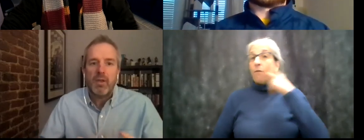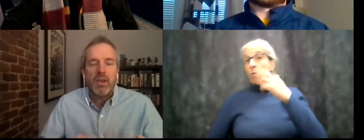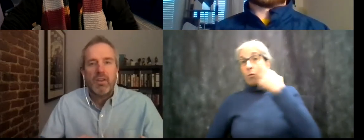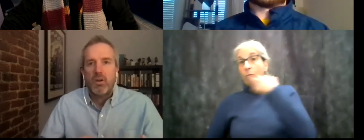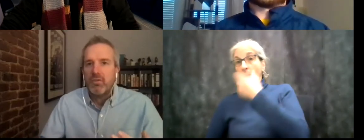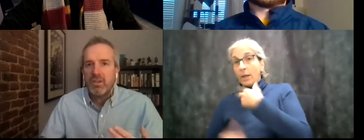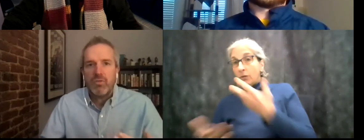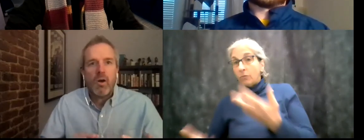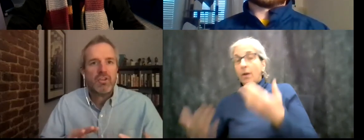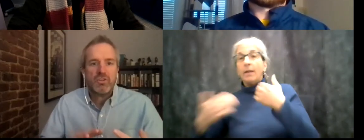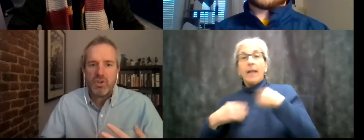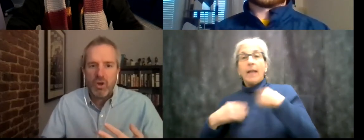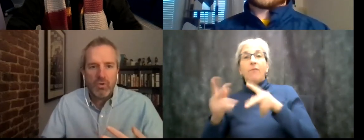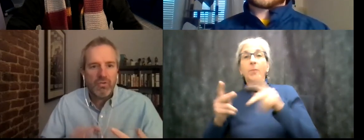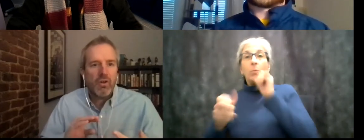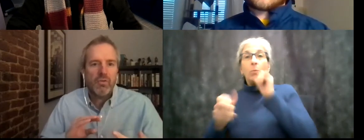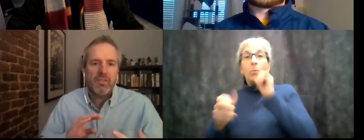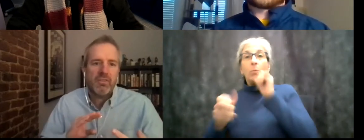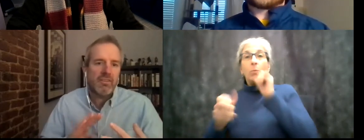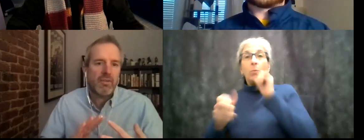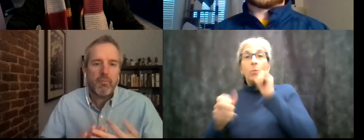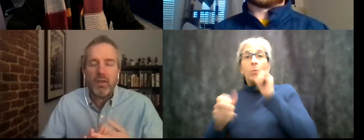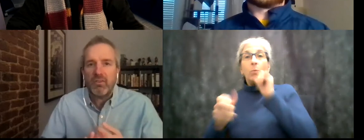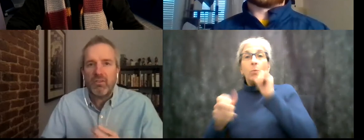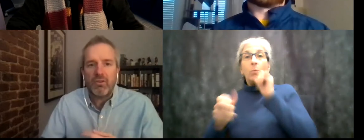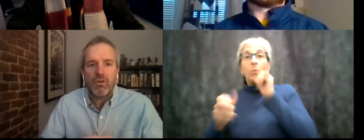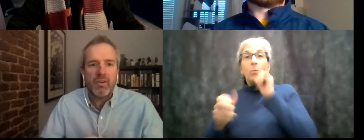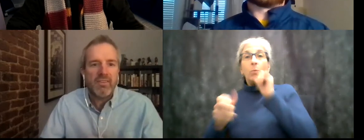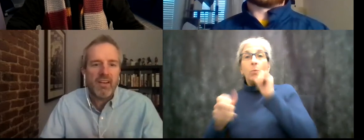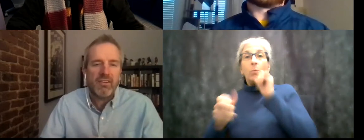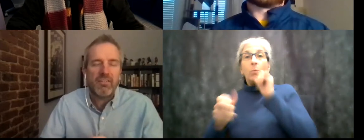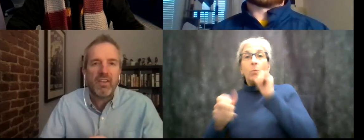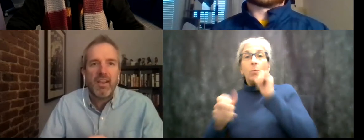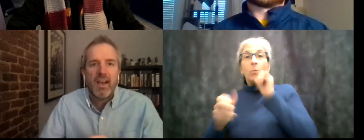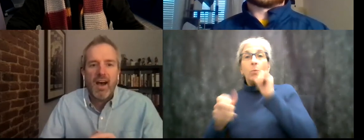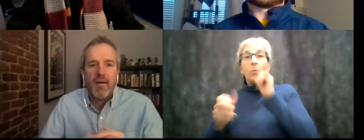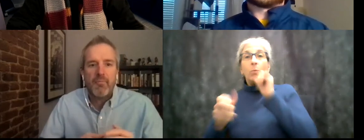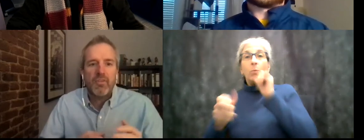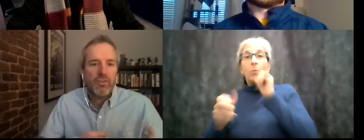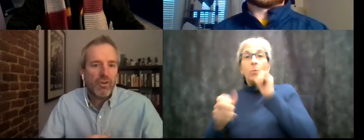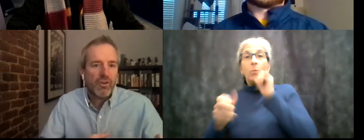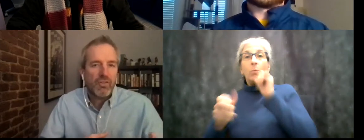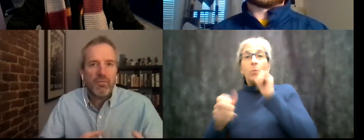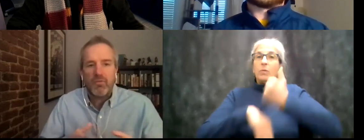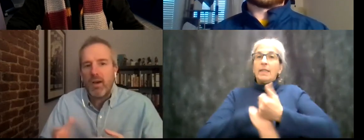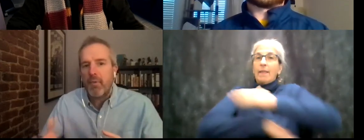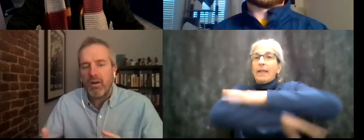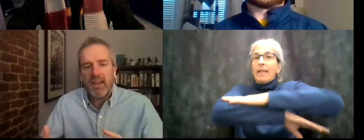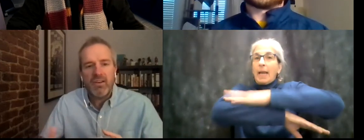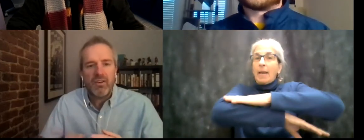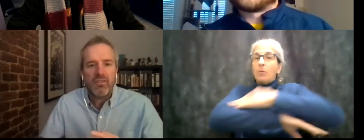from, you know, dishwashers, hosts and hostesses, bussers or resetters, the servers, you've